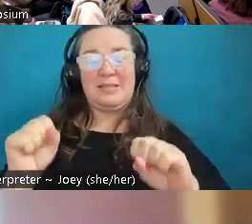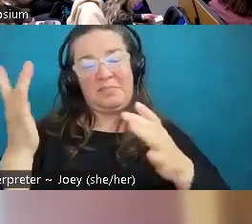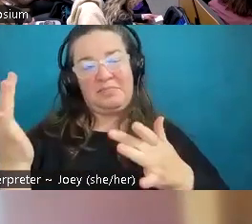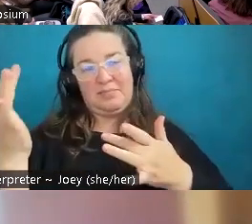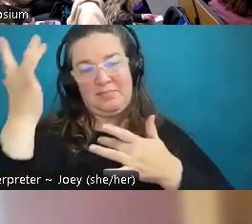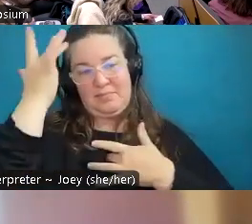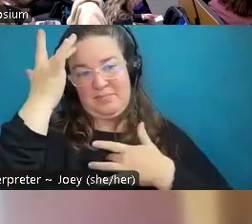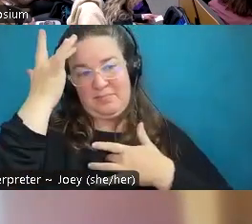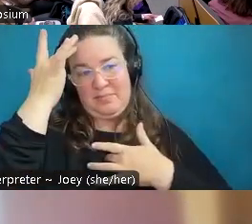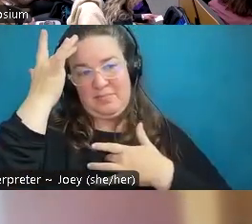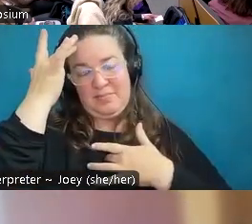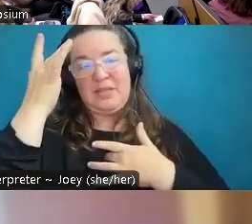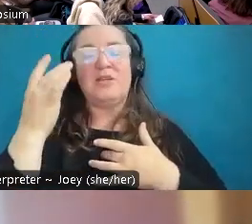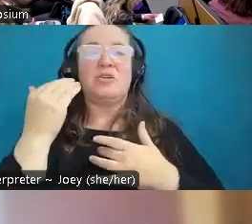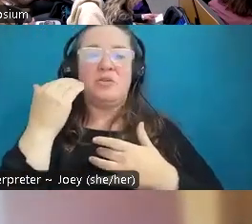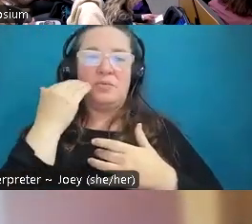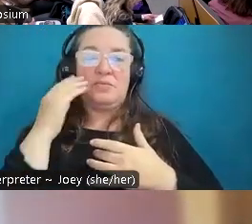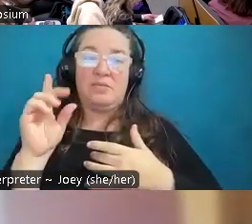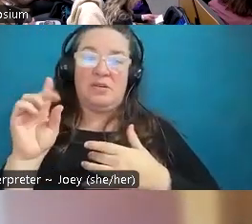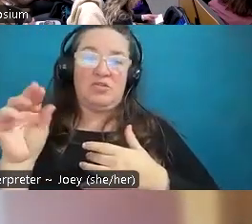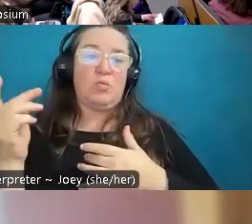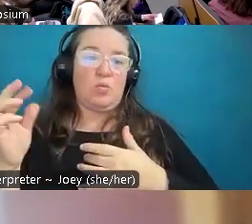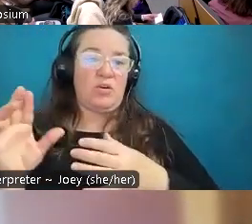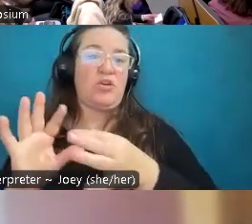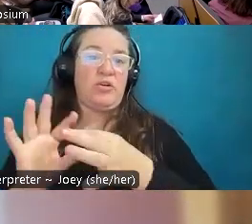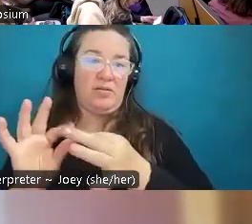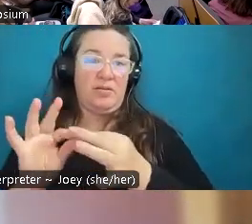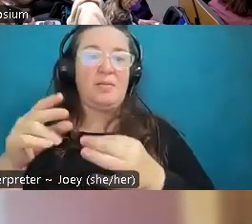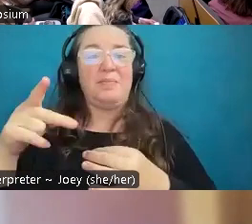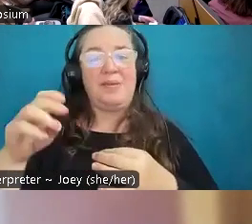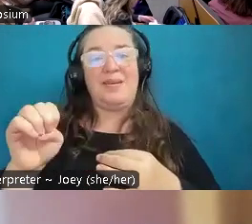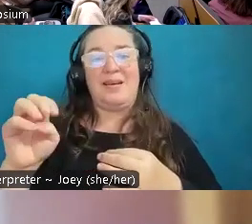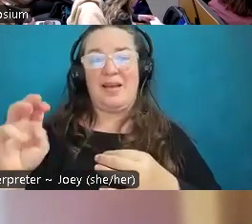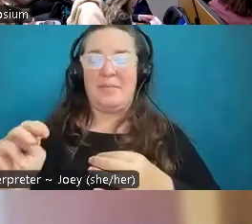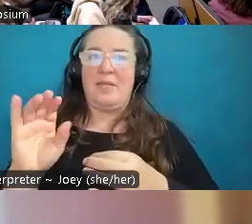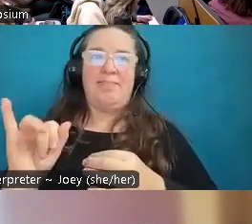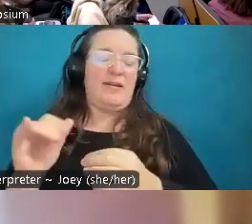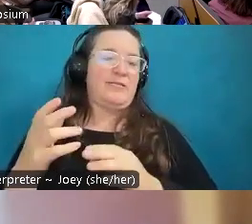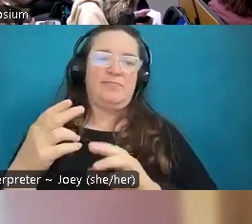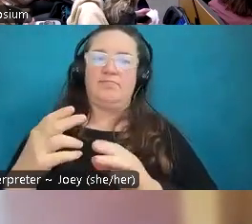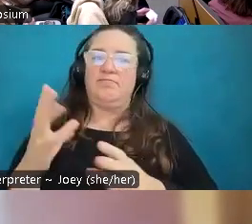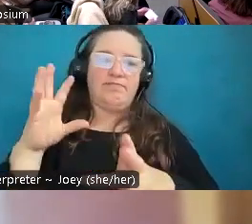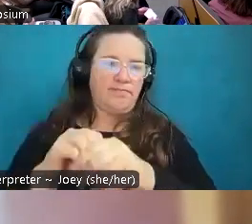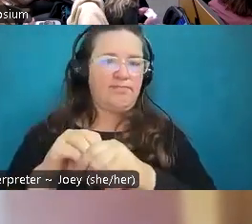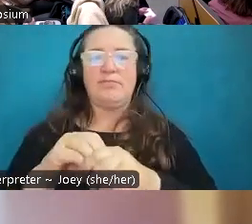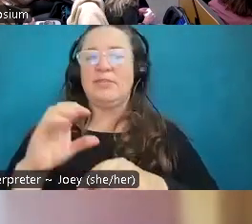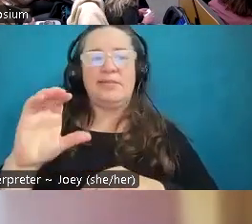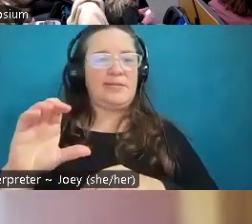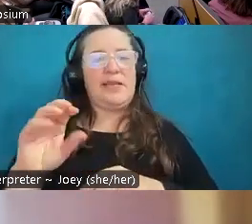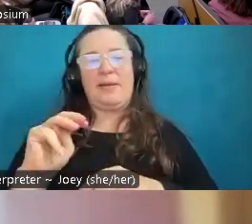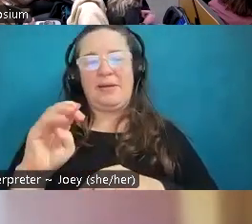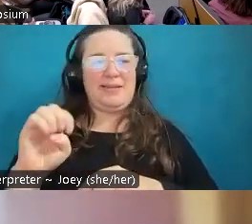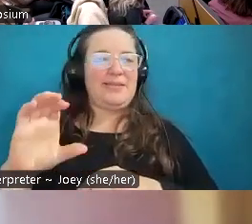about post-exertional malaise. This is a hallmark of MECFS. Post-exertional malaise is the worsening of